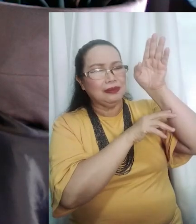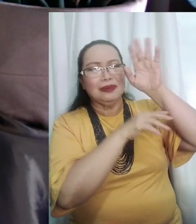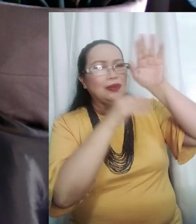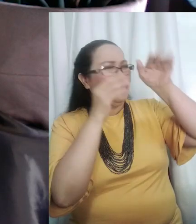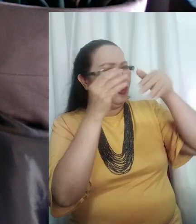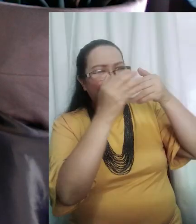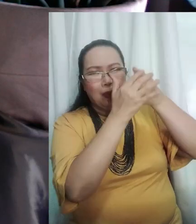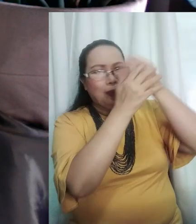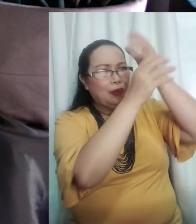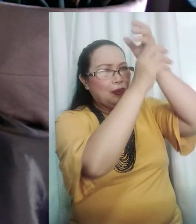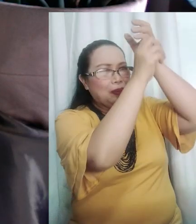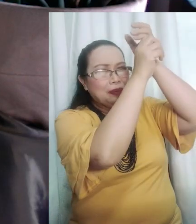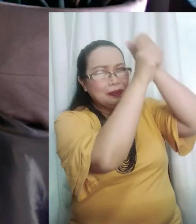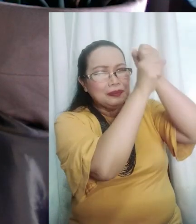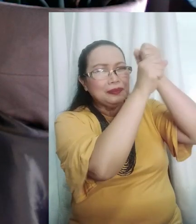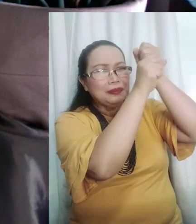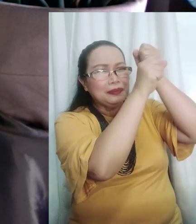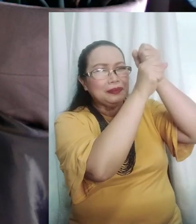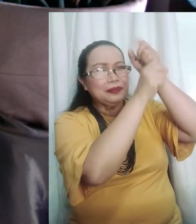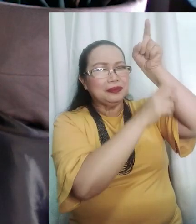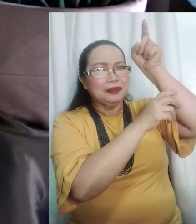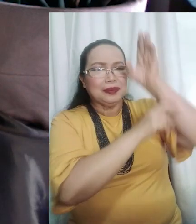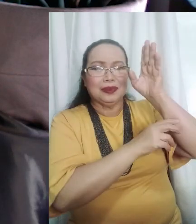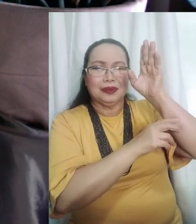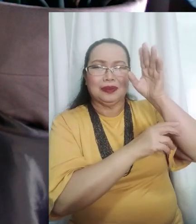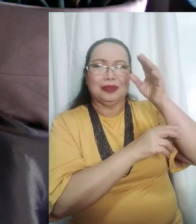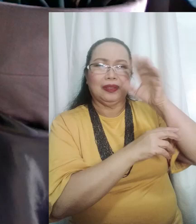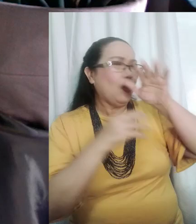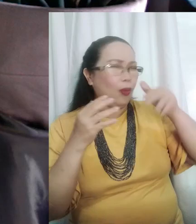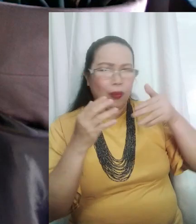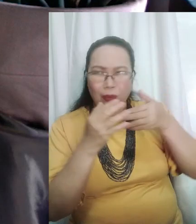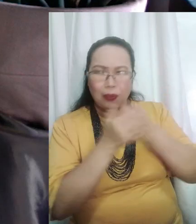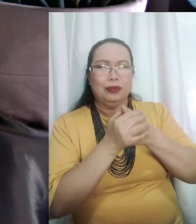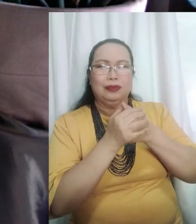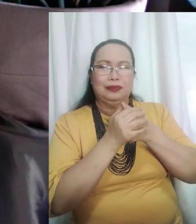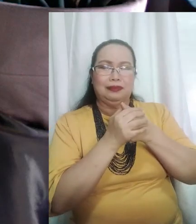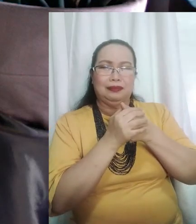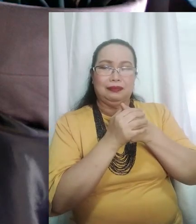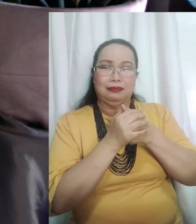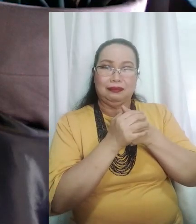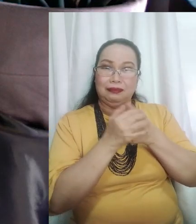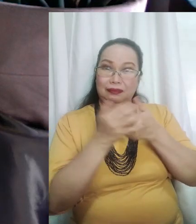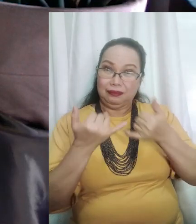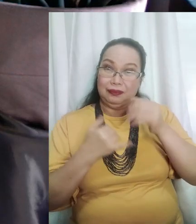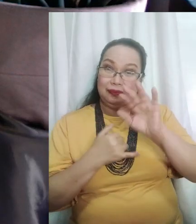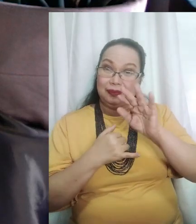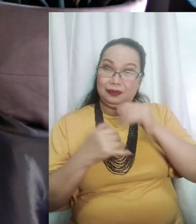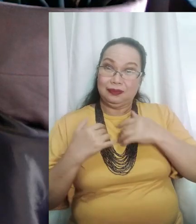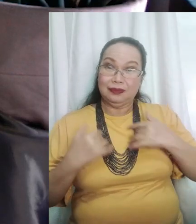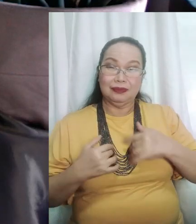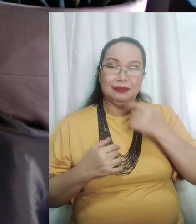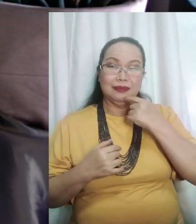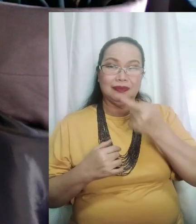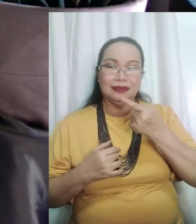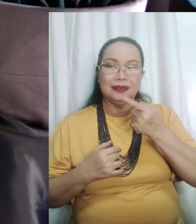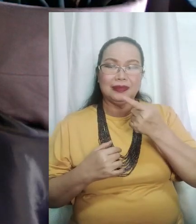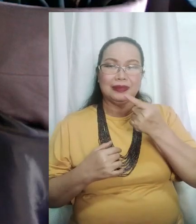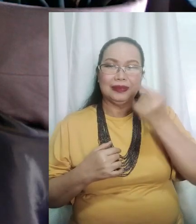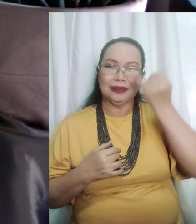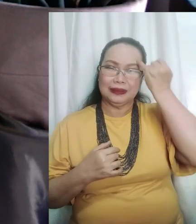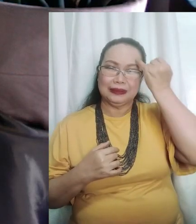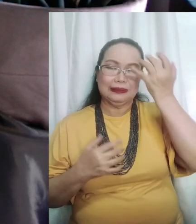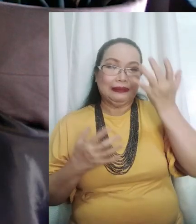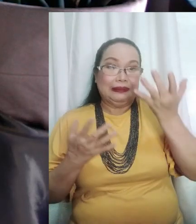choosing to totally depend on you, Lord. Wow. Is that what your heart is saying? Well,